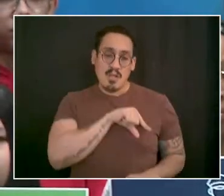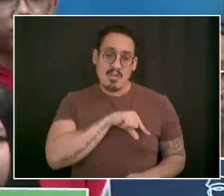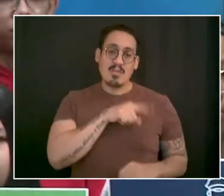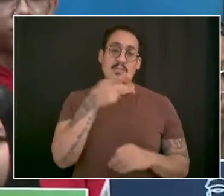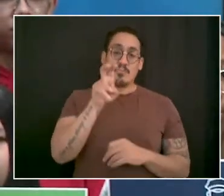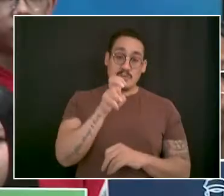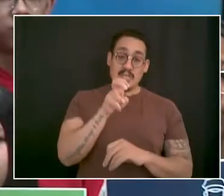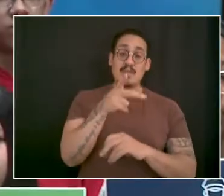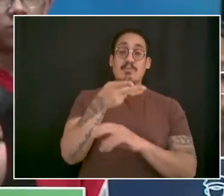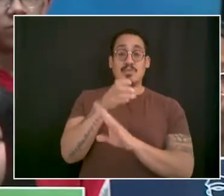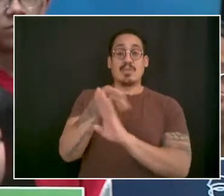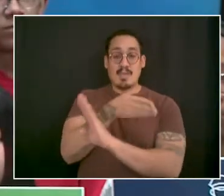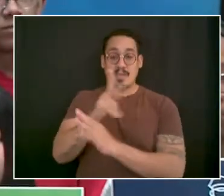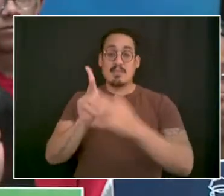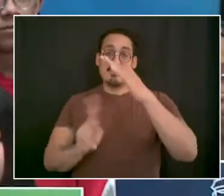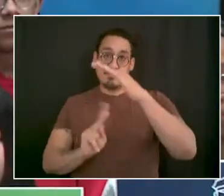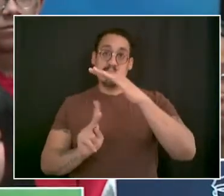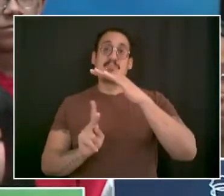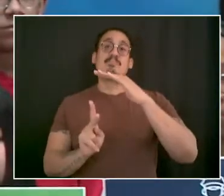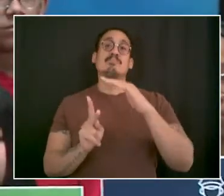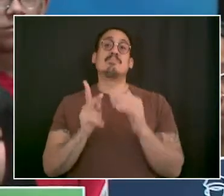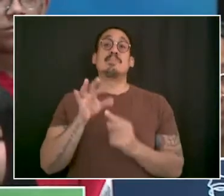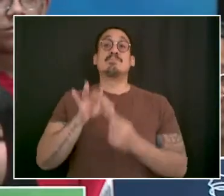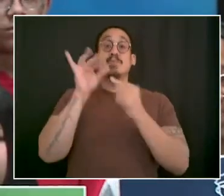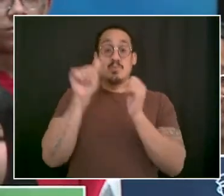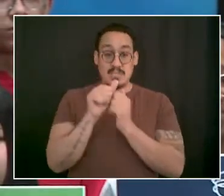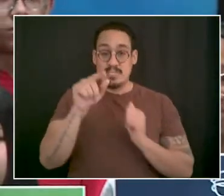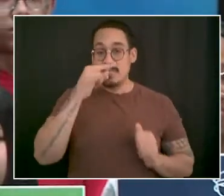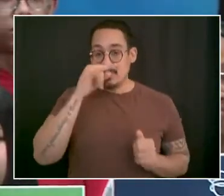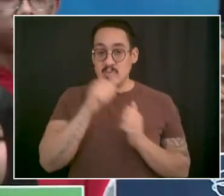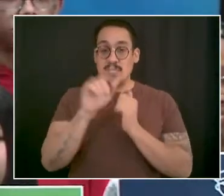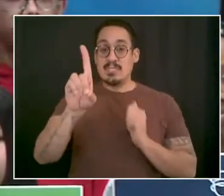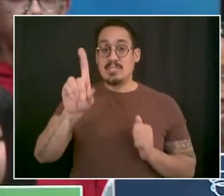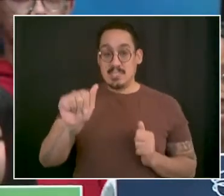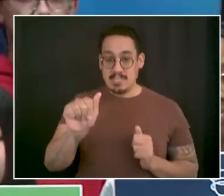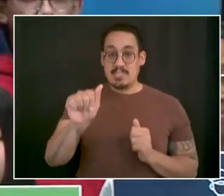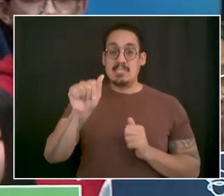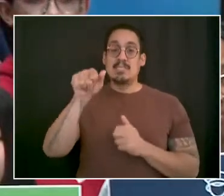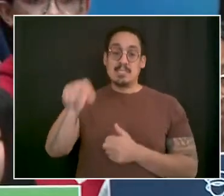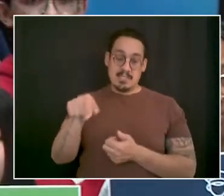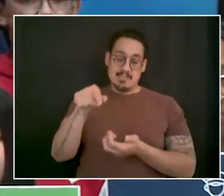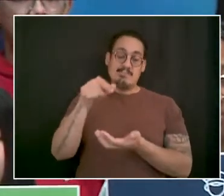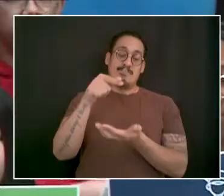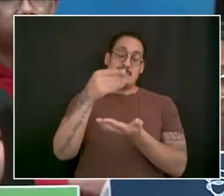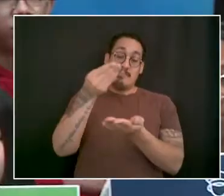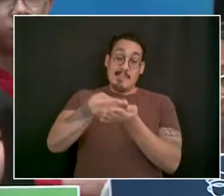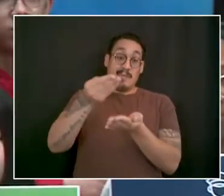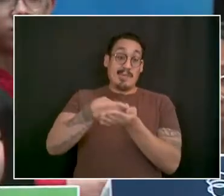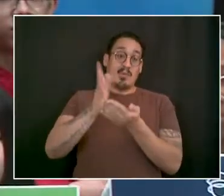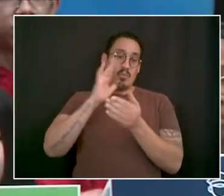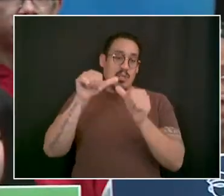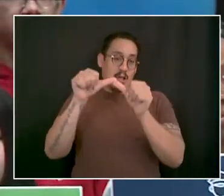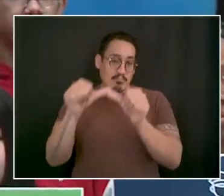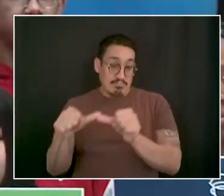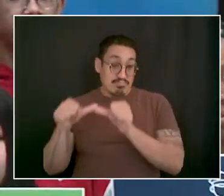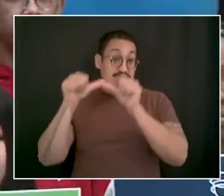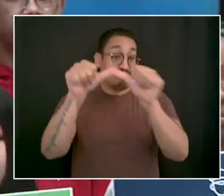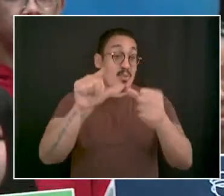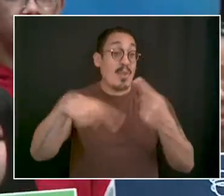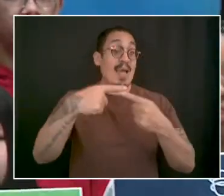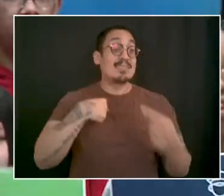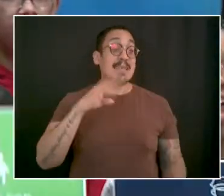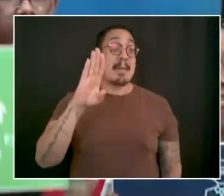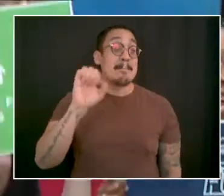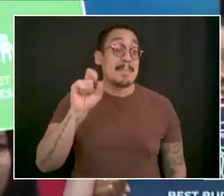with disabilities. This funding will be baseline. And when I say baseline, you